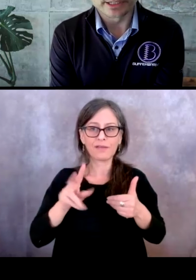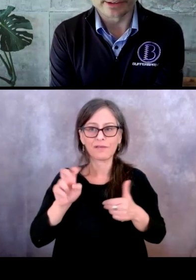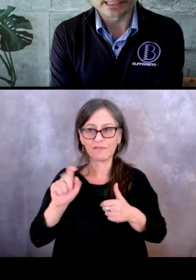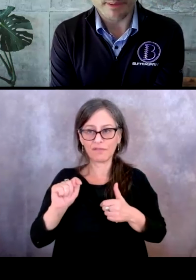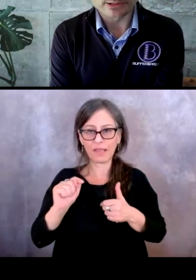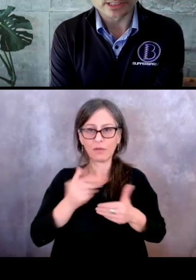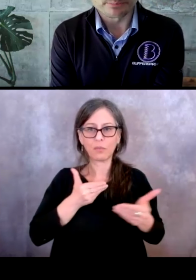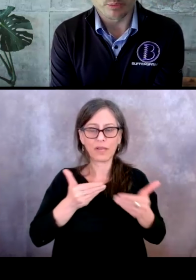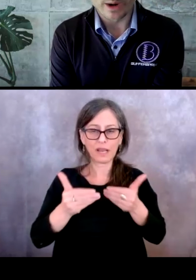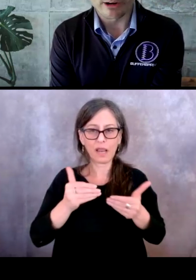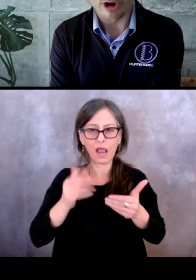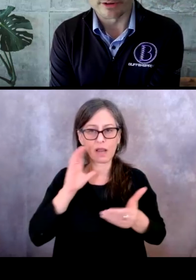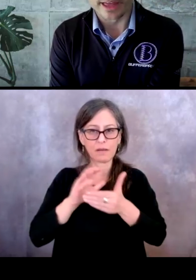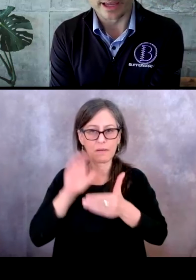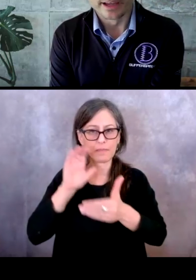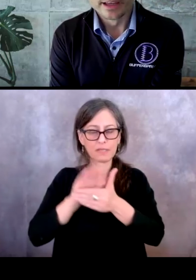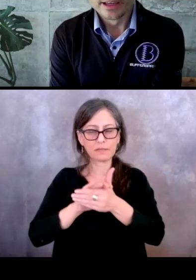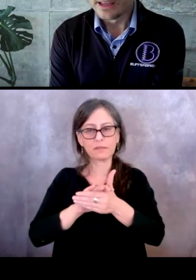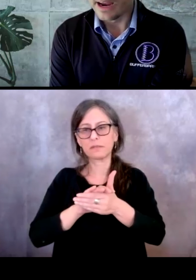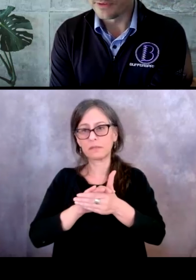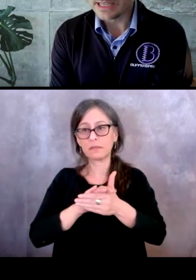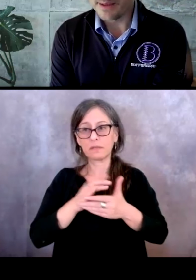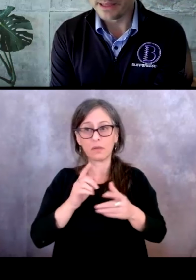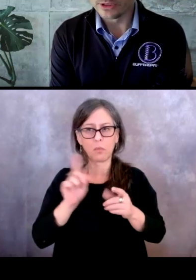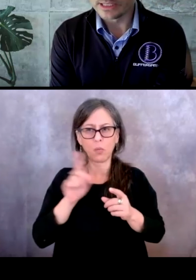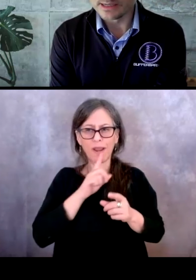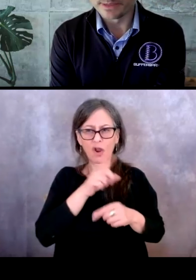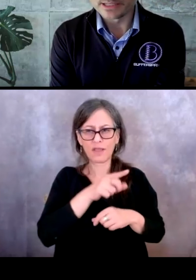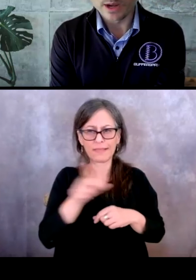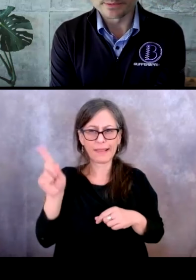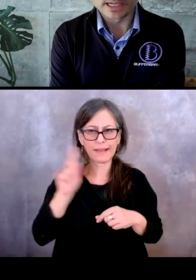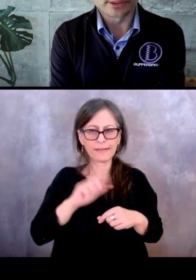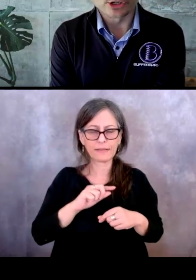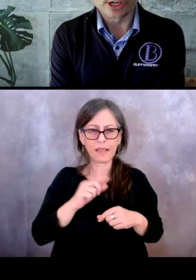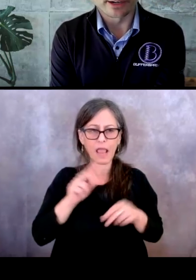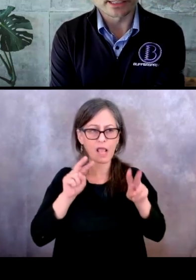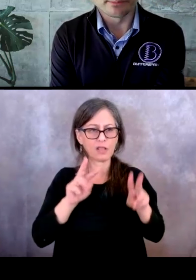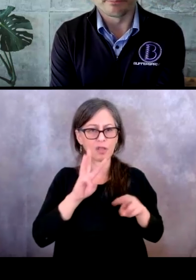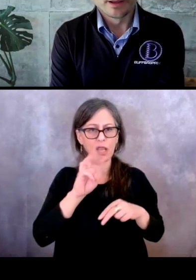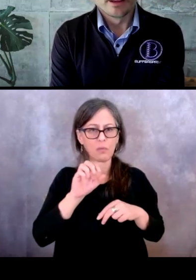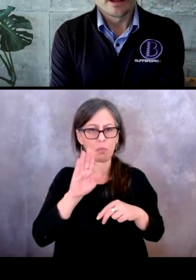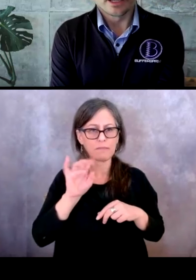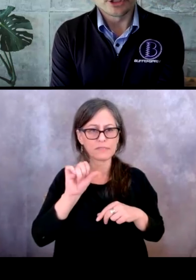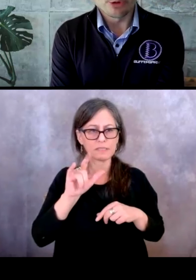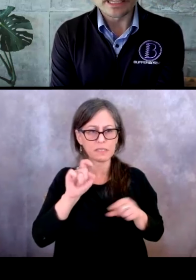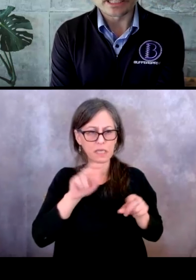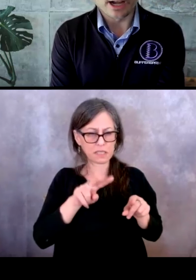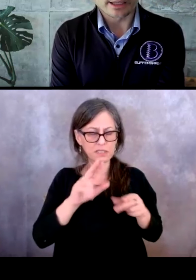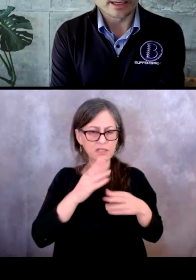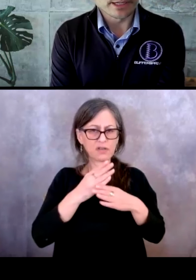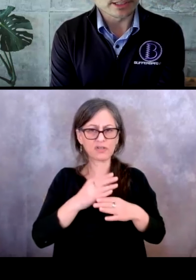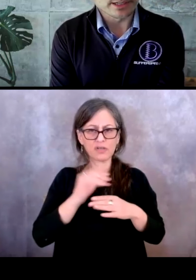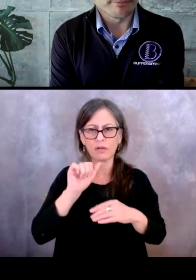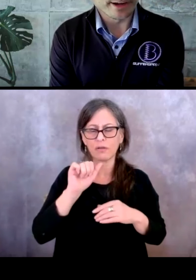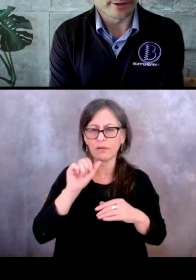hire military spouses, but where are they? Every time I look at somebody's website, they're sharing some Adobe stock image of some veteran